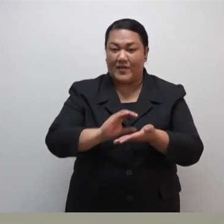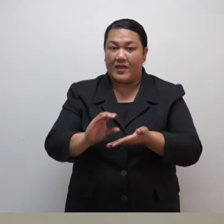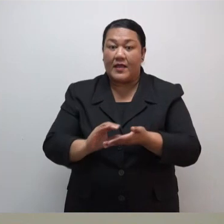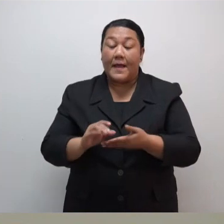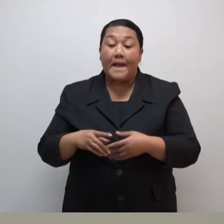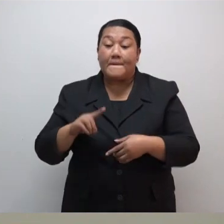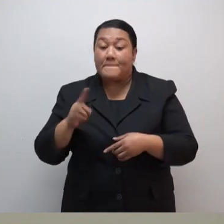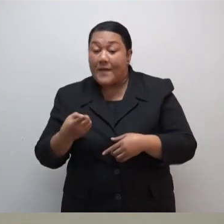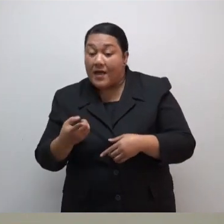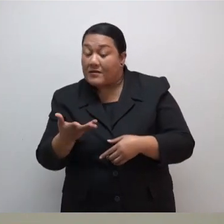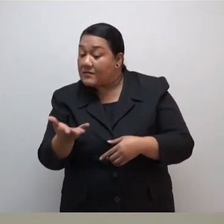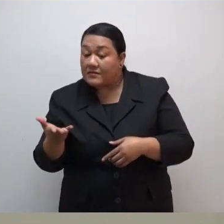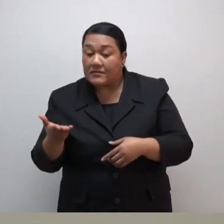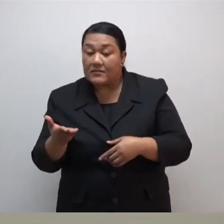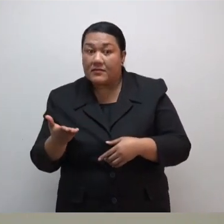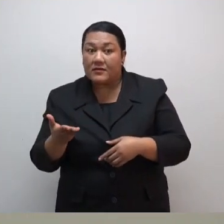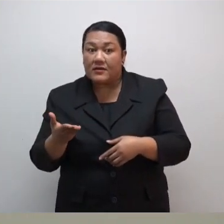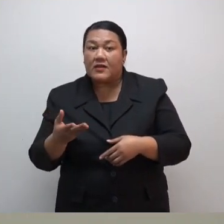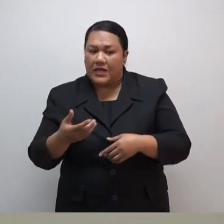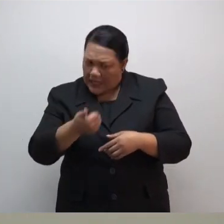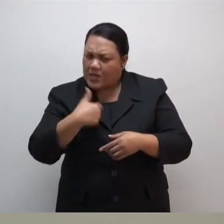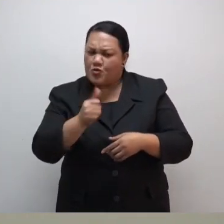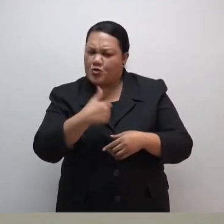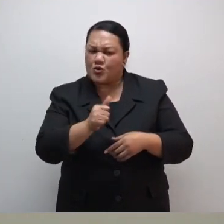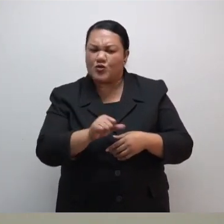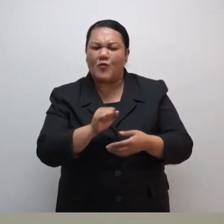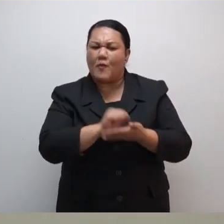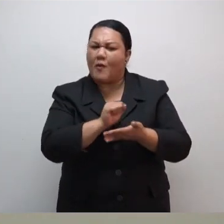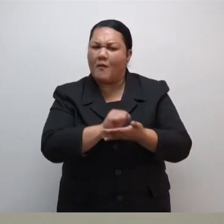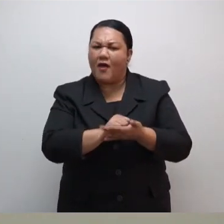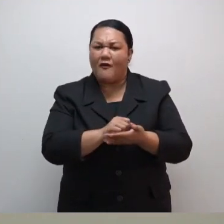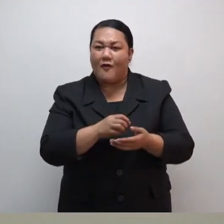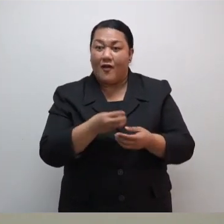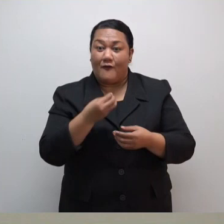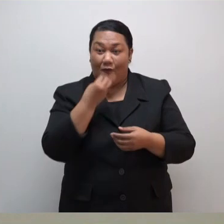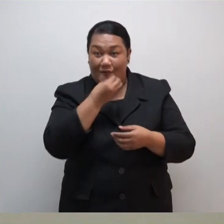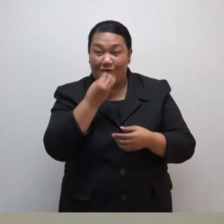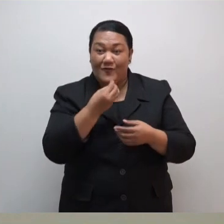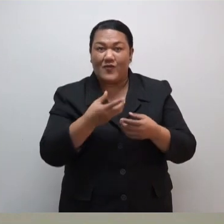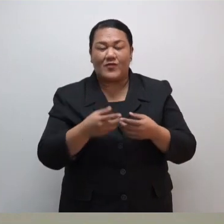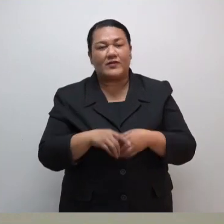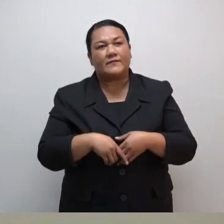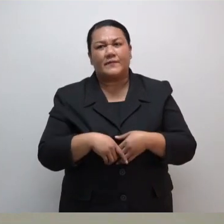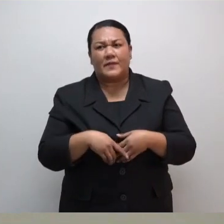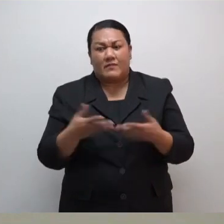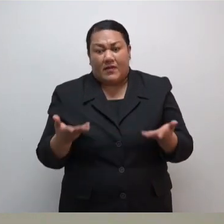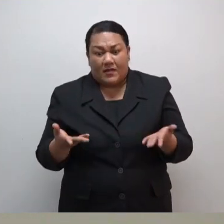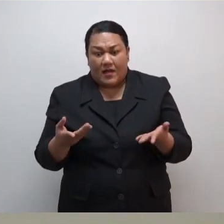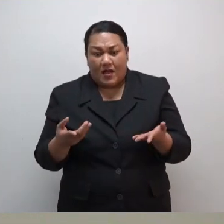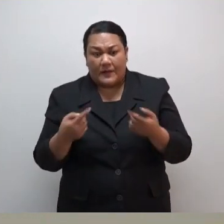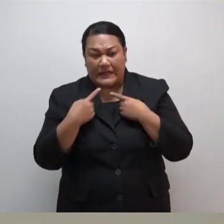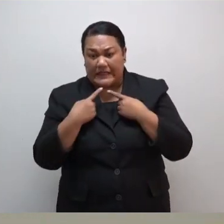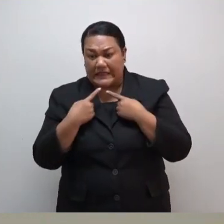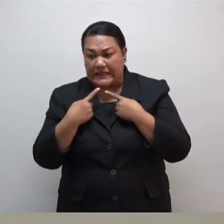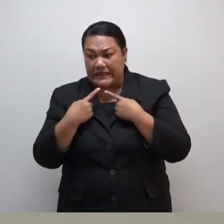who received this funding actually have put it to very good use. And to come out and say that it is